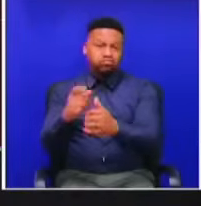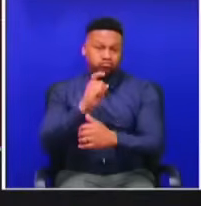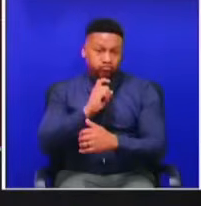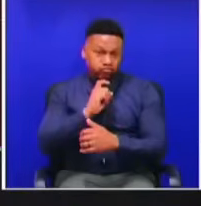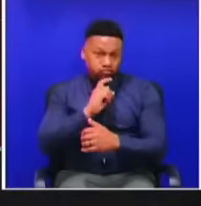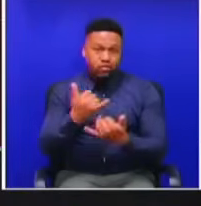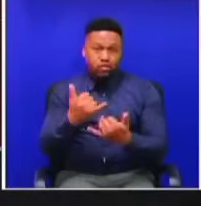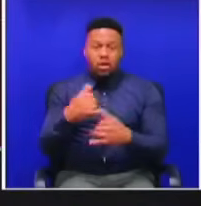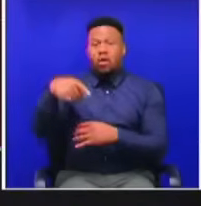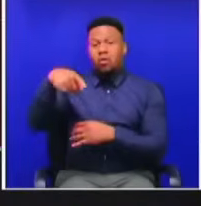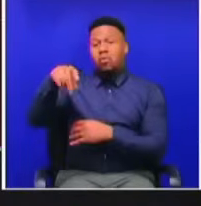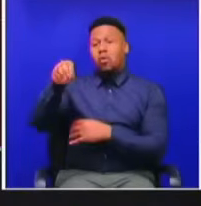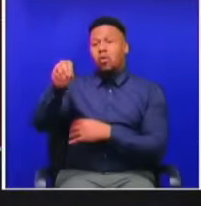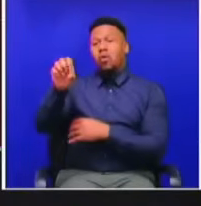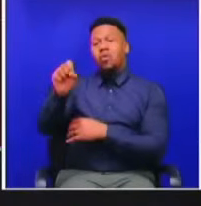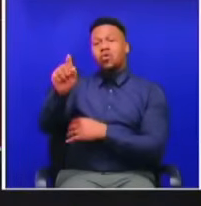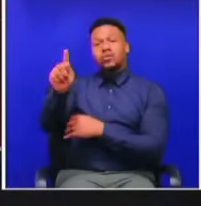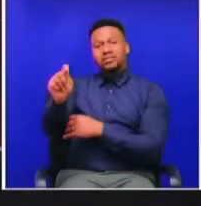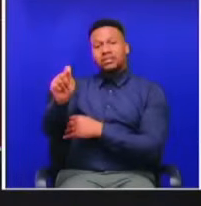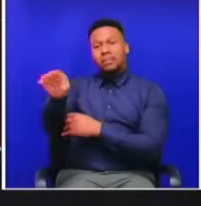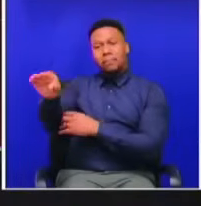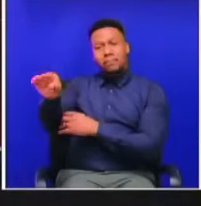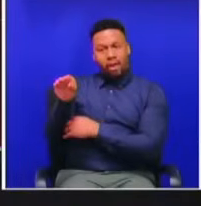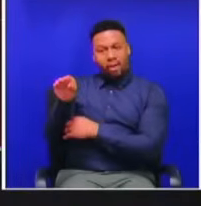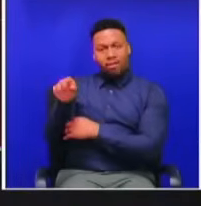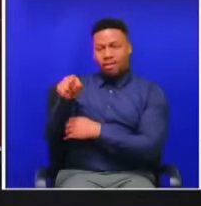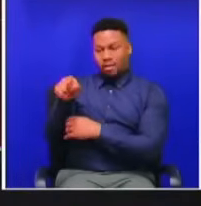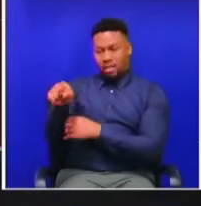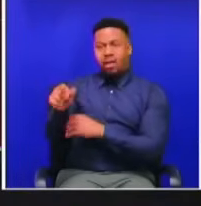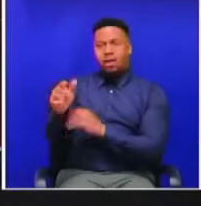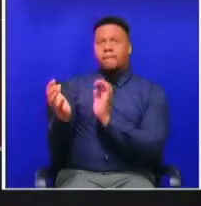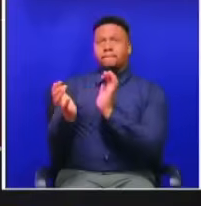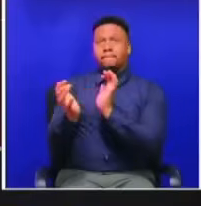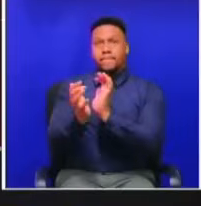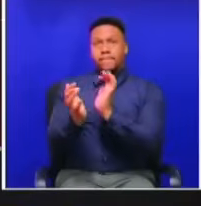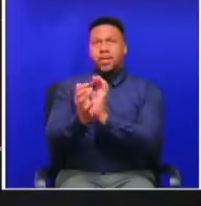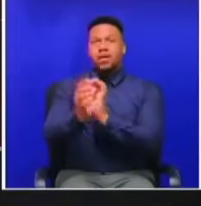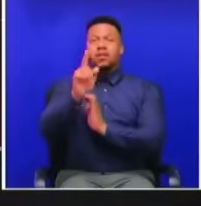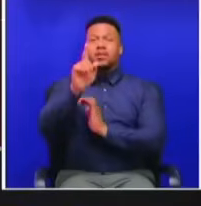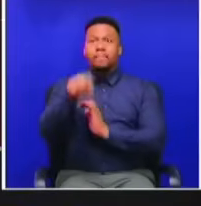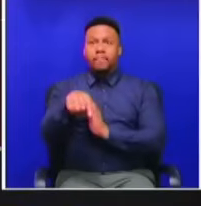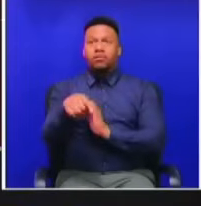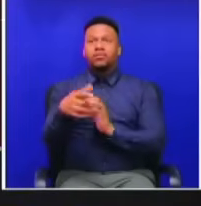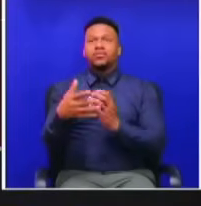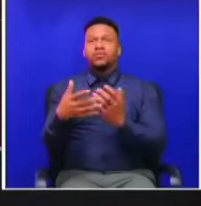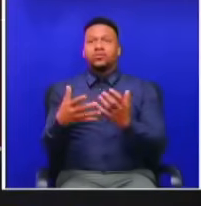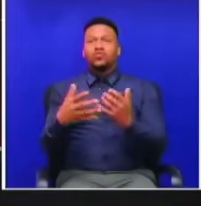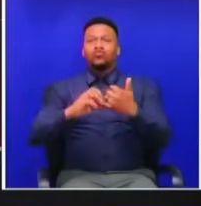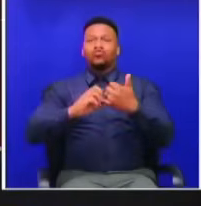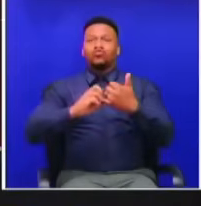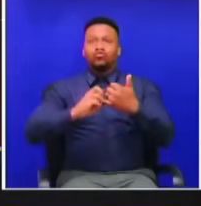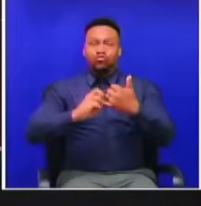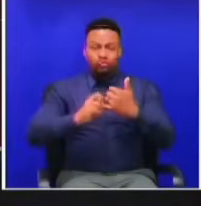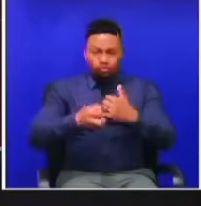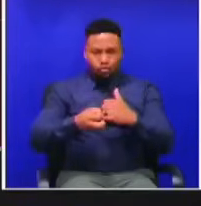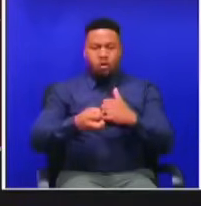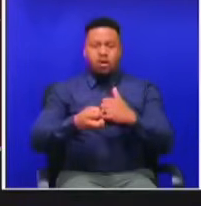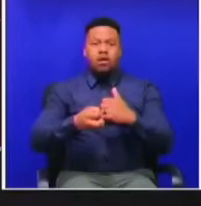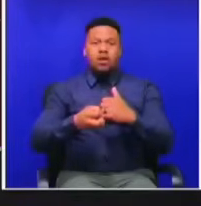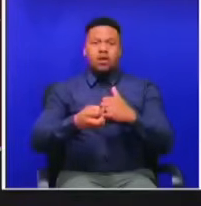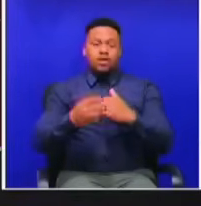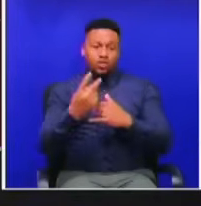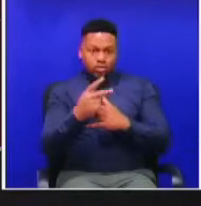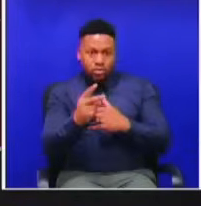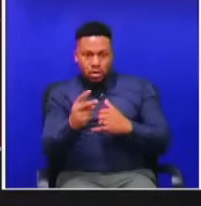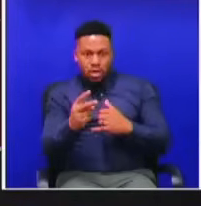a number of requirements, and we have said that these should be met on an urgent basis so that we can see how best